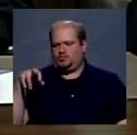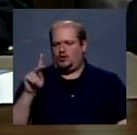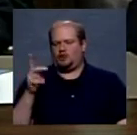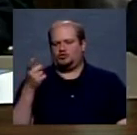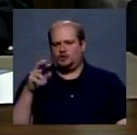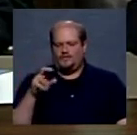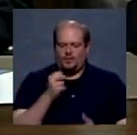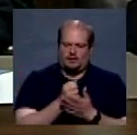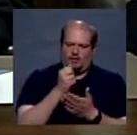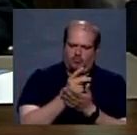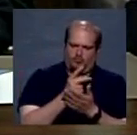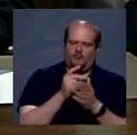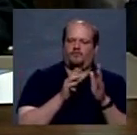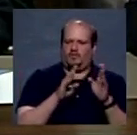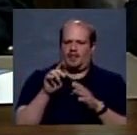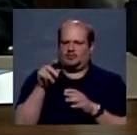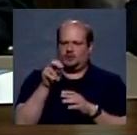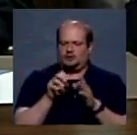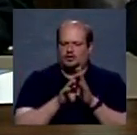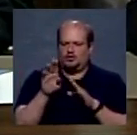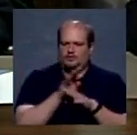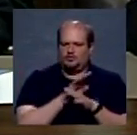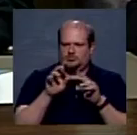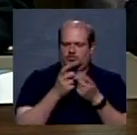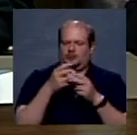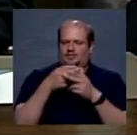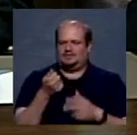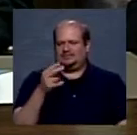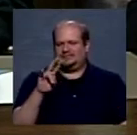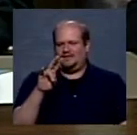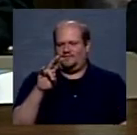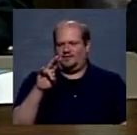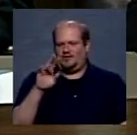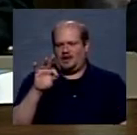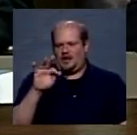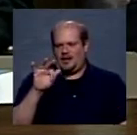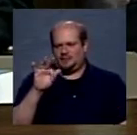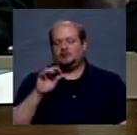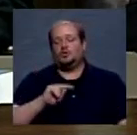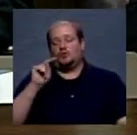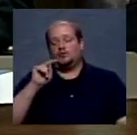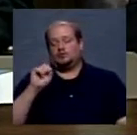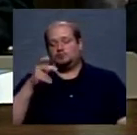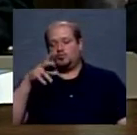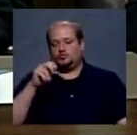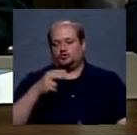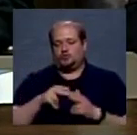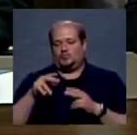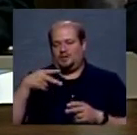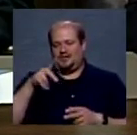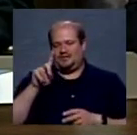approve a planned zoning development establish a planned commercial district titled 719 North Spruce Street, short form PDC, located at 719